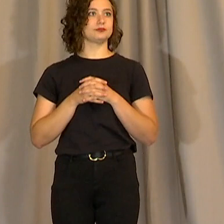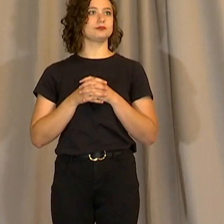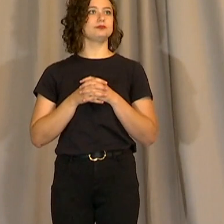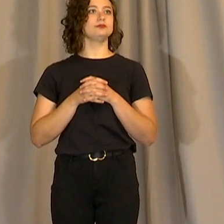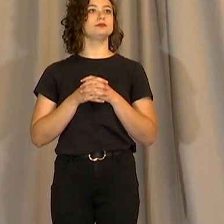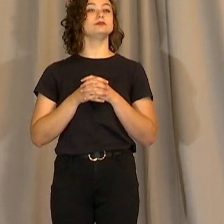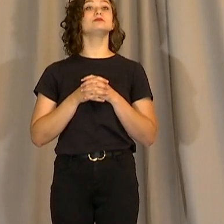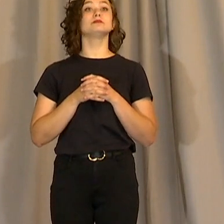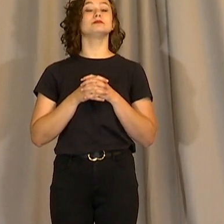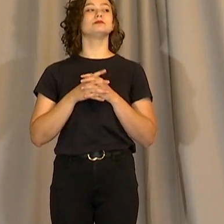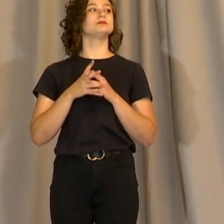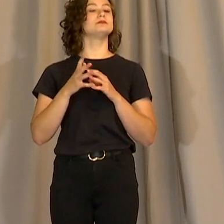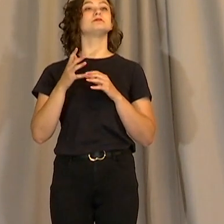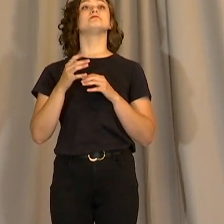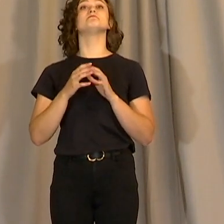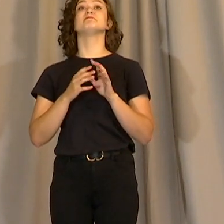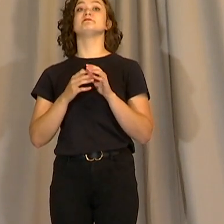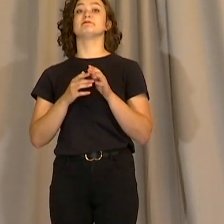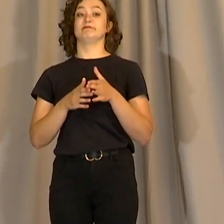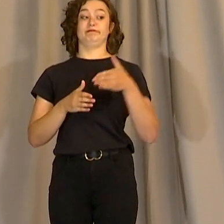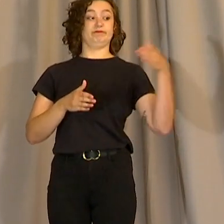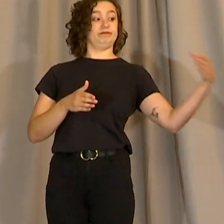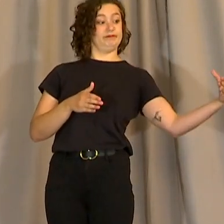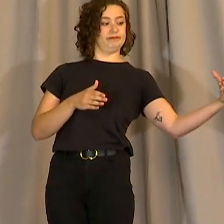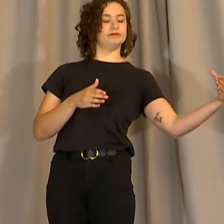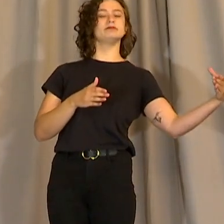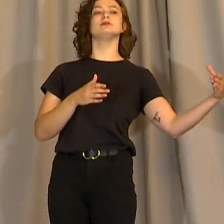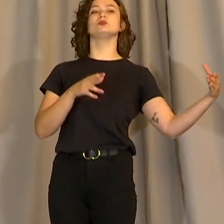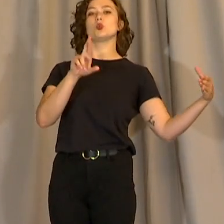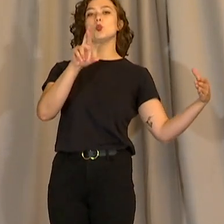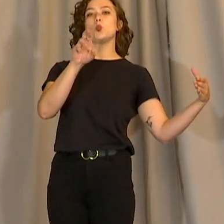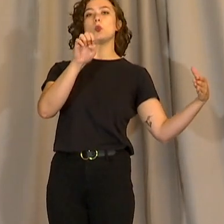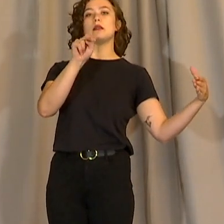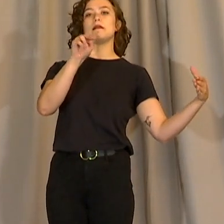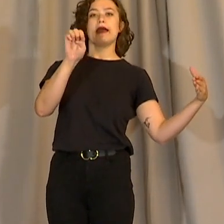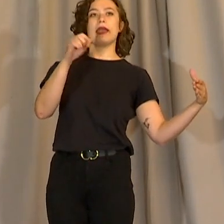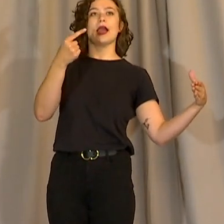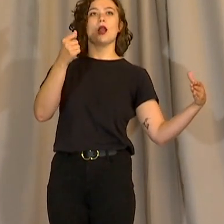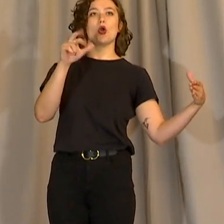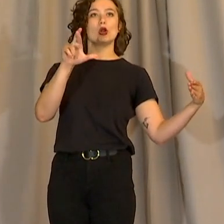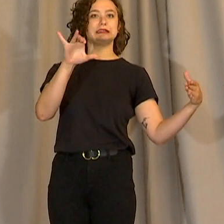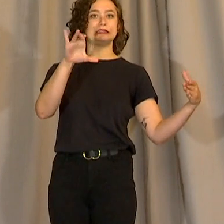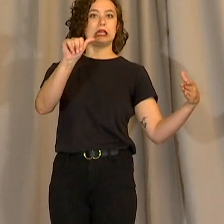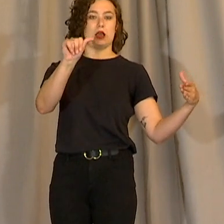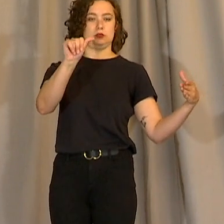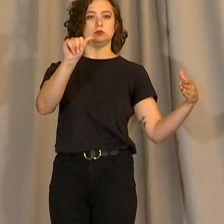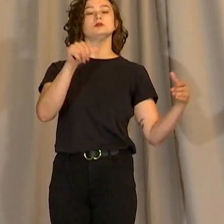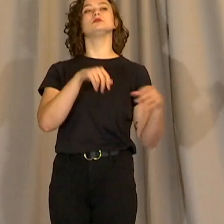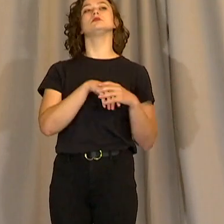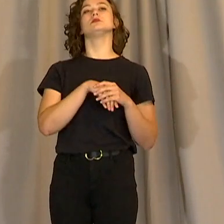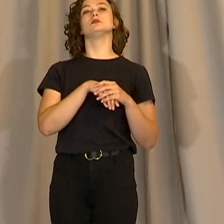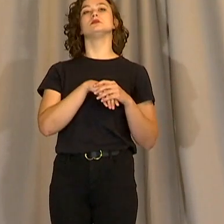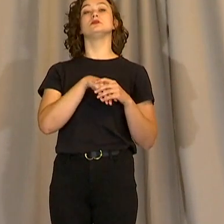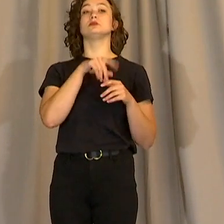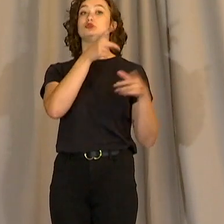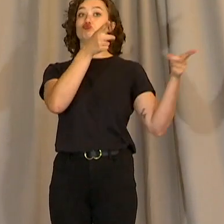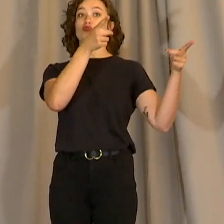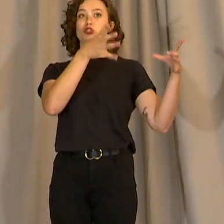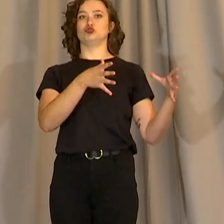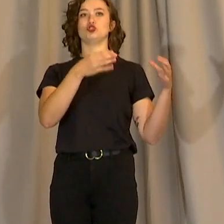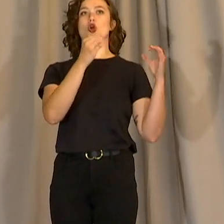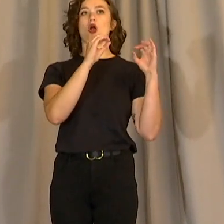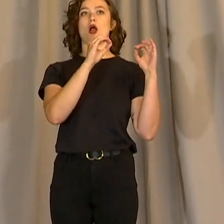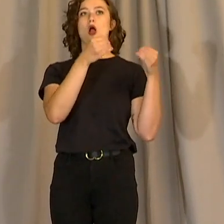To my farthest left, Rané Garcia. Rané Garcia is the Director of Office